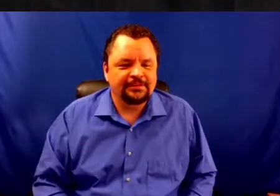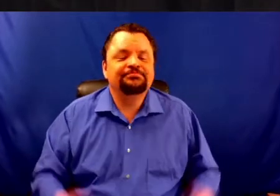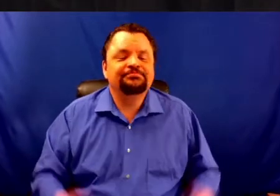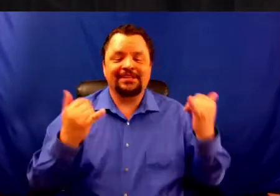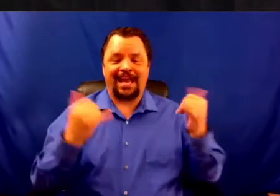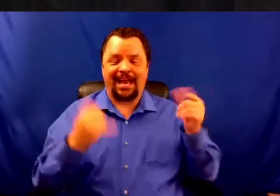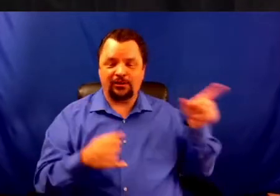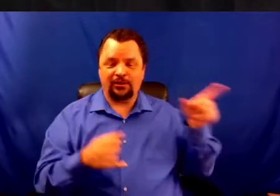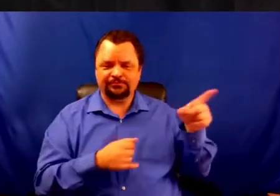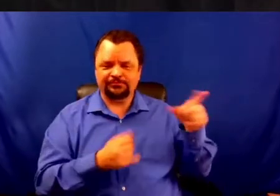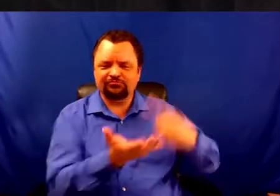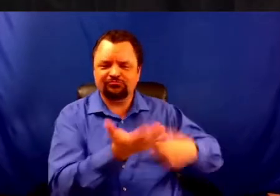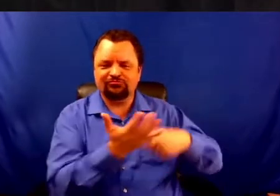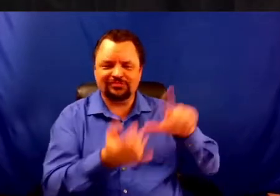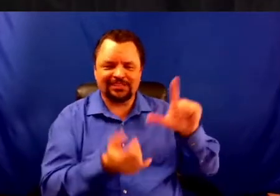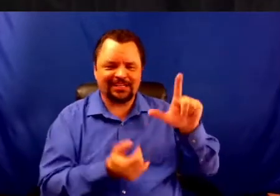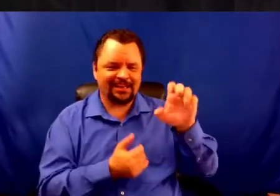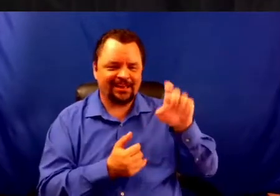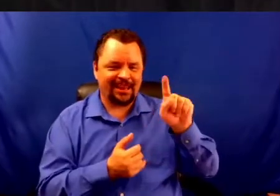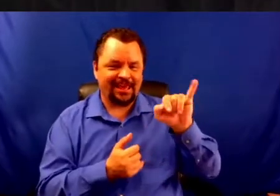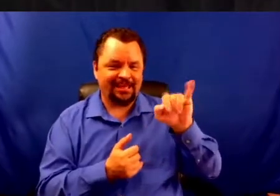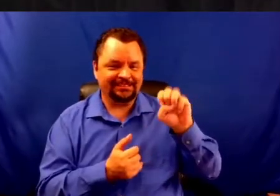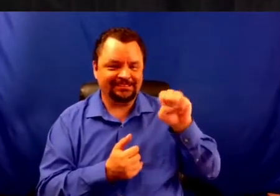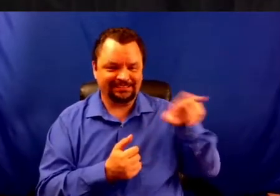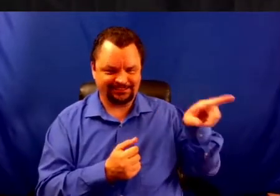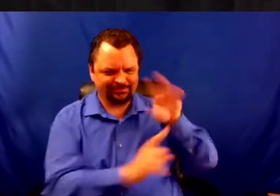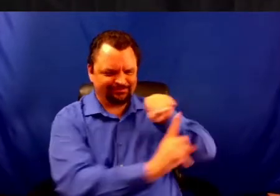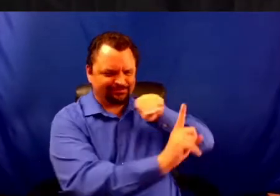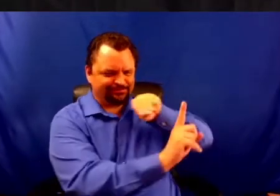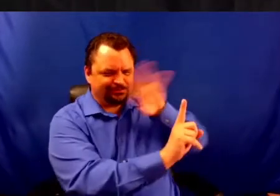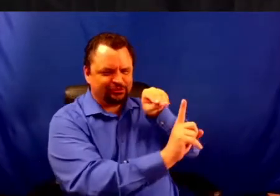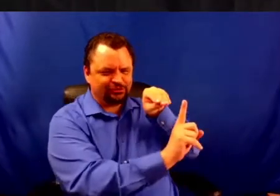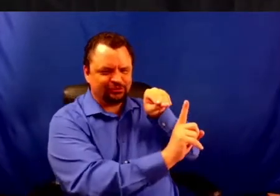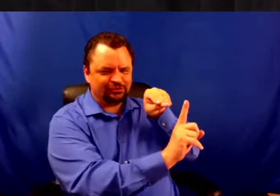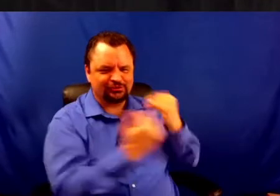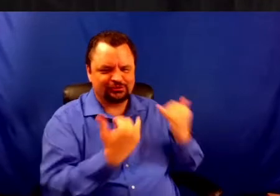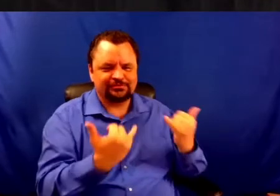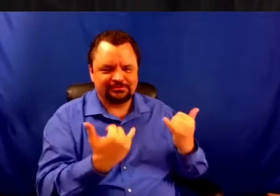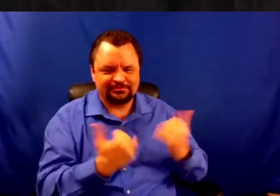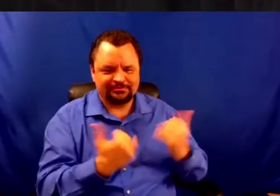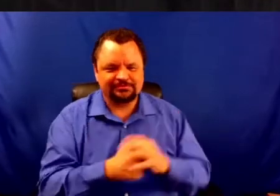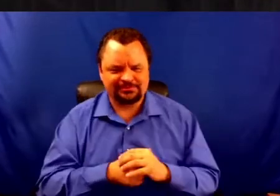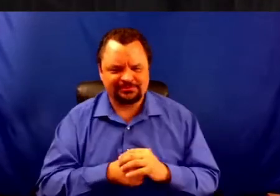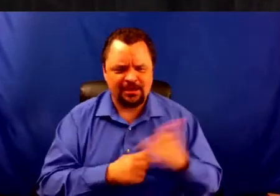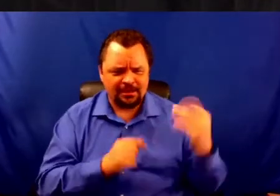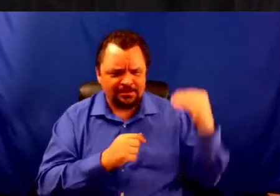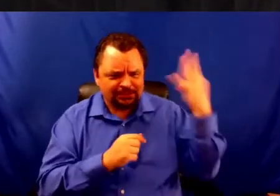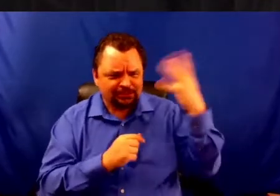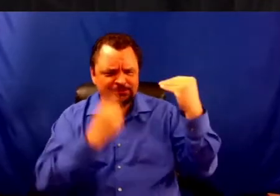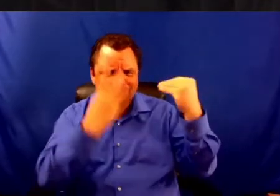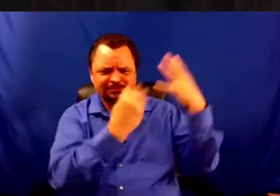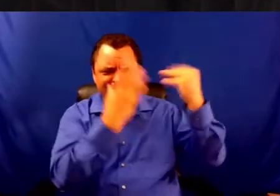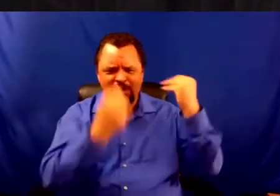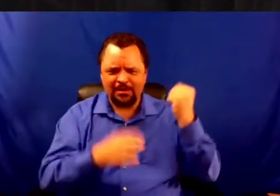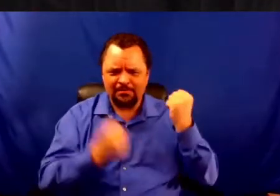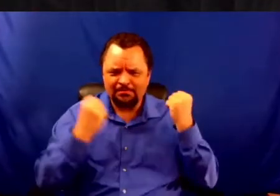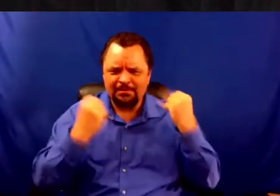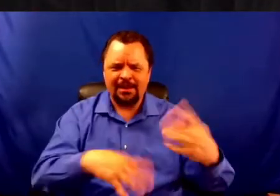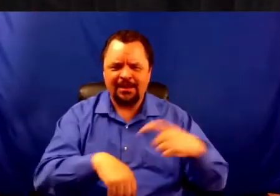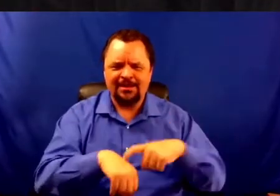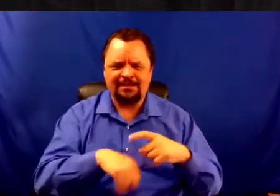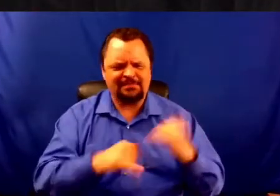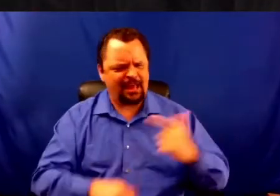later. Well, it's all about you today, Letty. I take lots of pictures all the time. Say smile in Spanish. Smile.